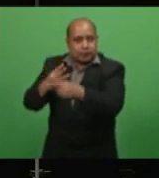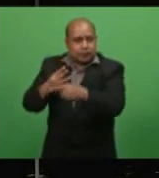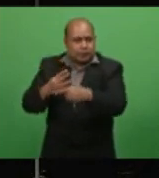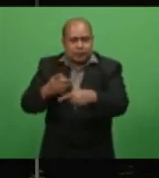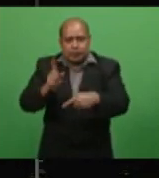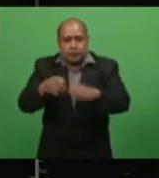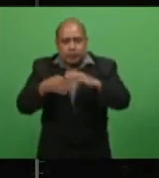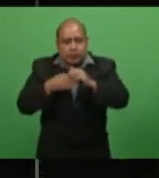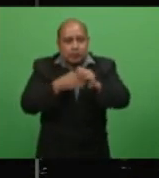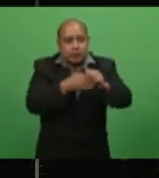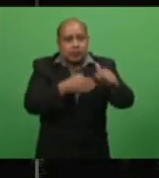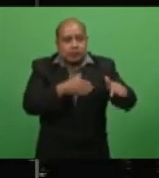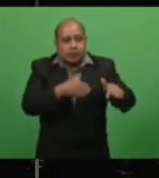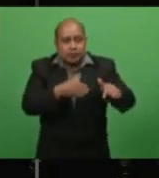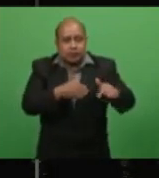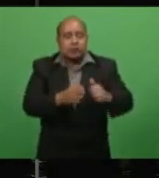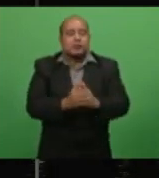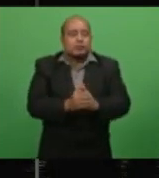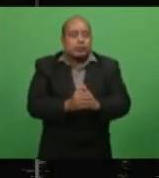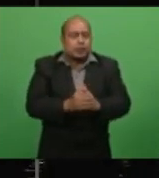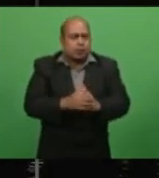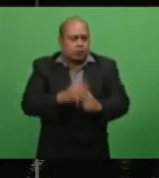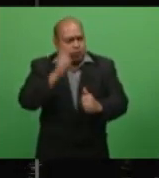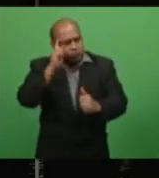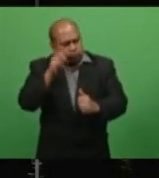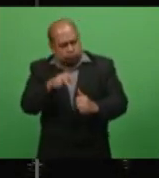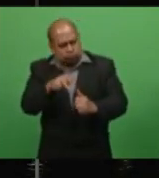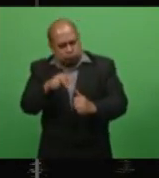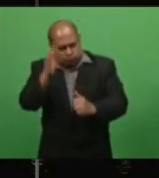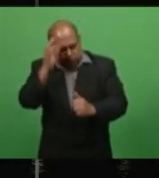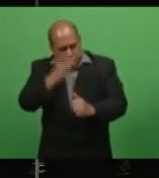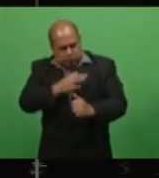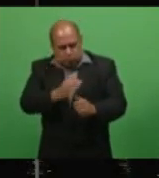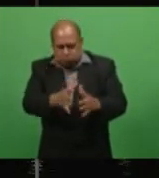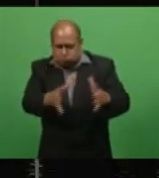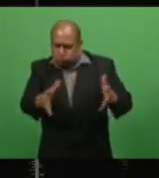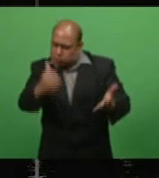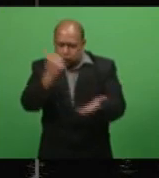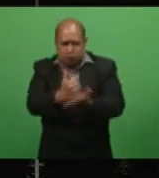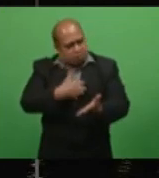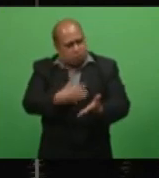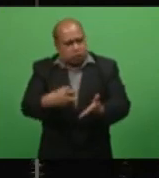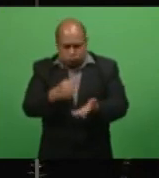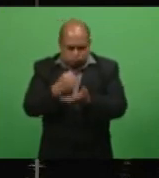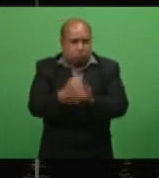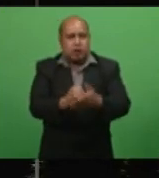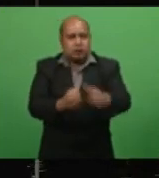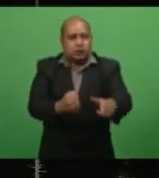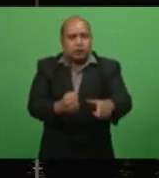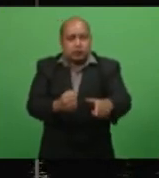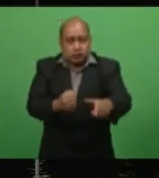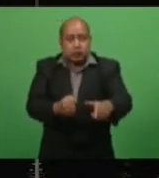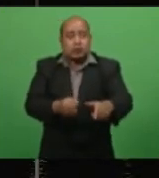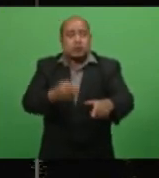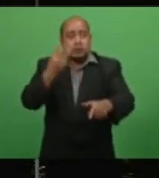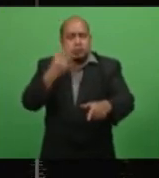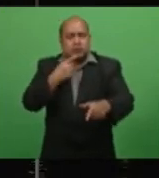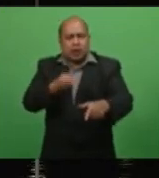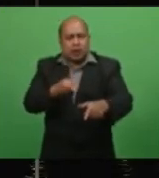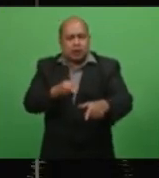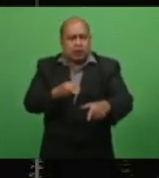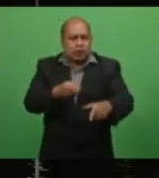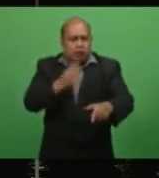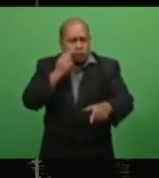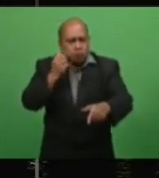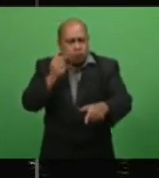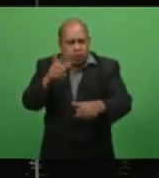more authority. Speaking to FBC News, SITIVENI RABUKA says the party leader currently has very little say in the running